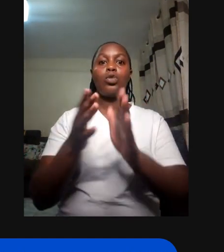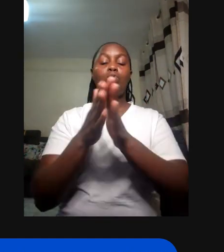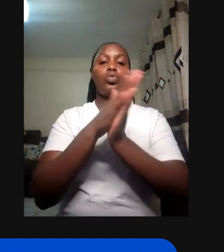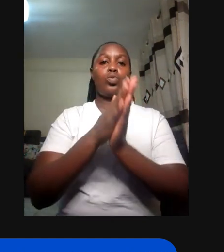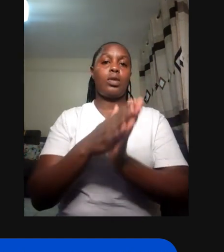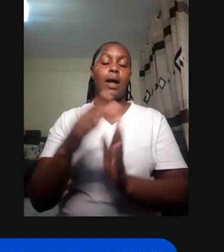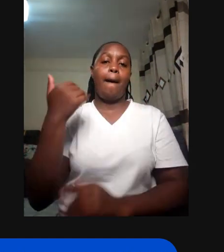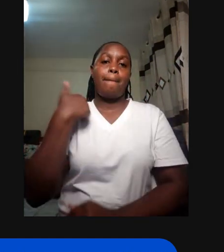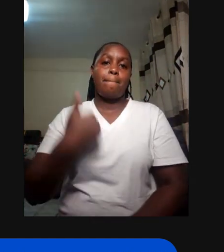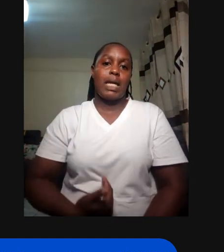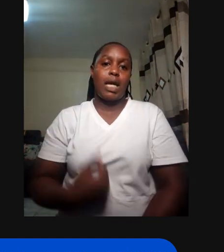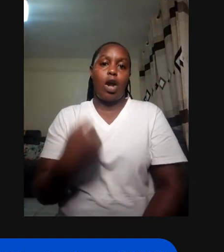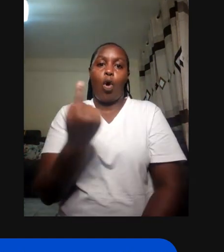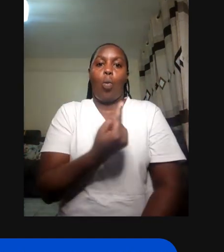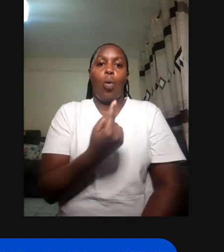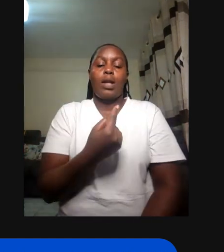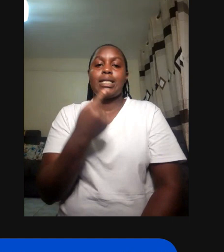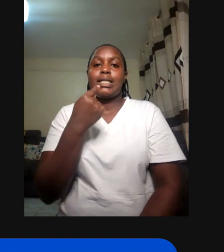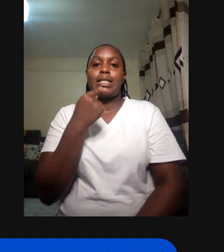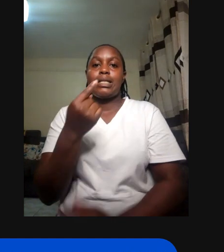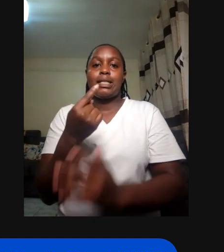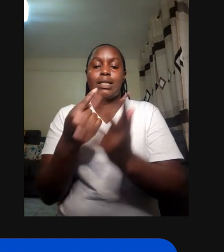to